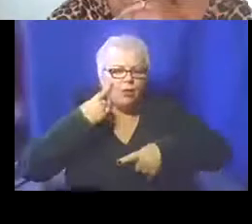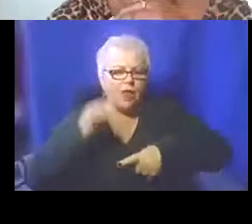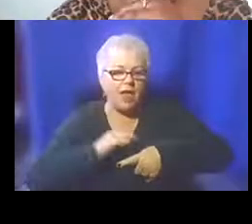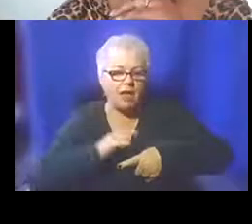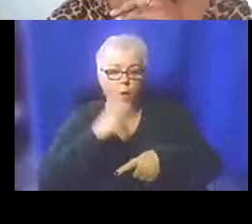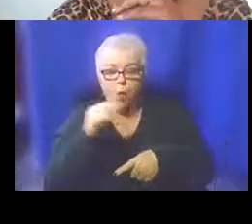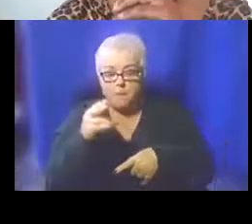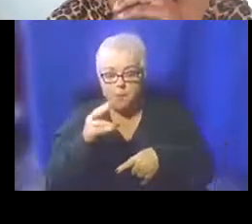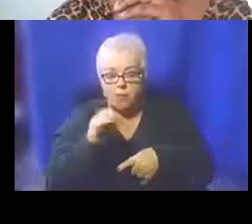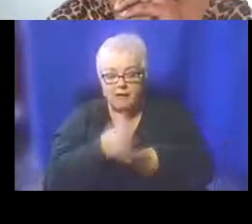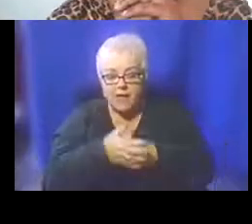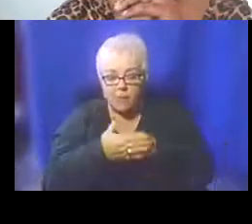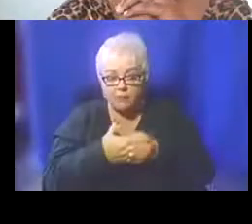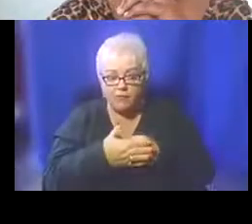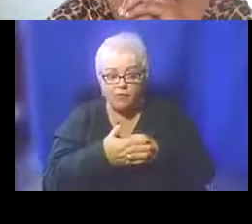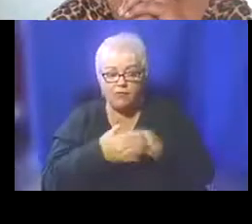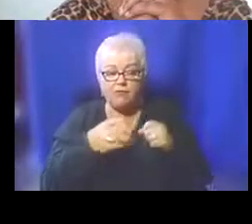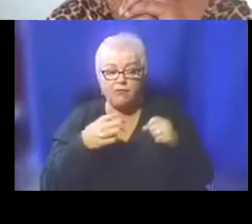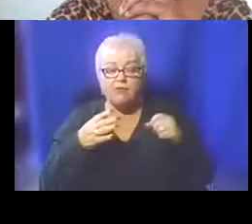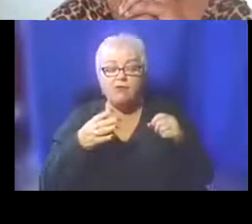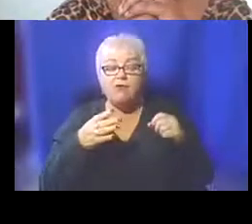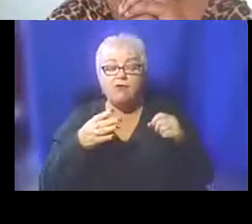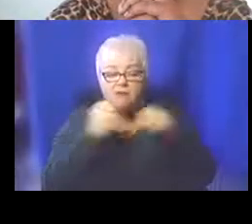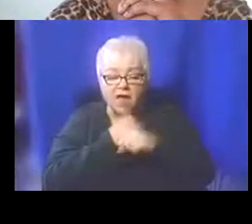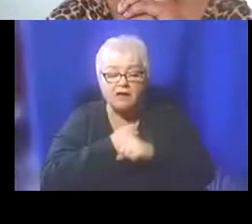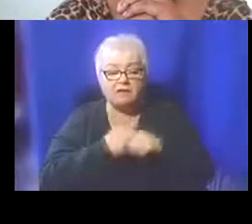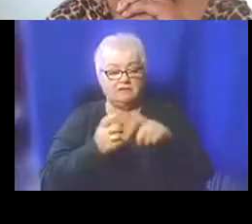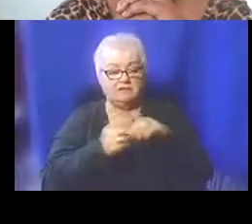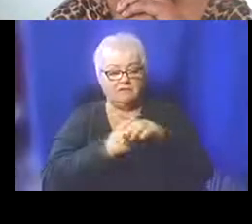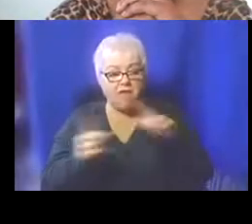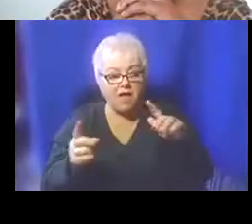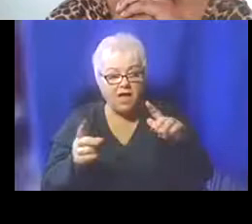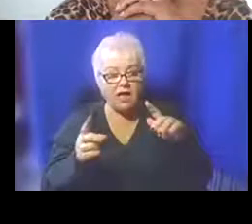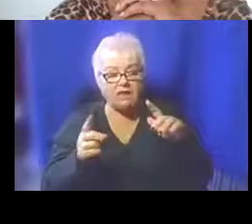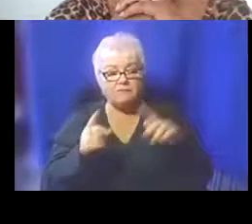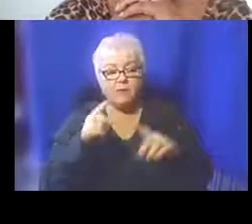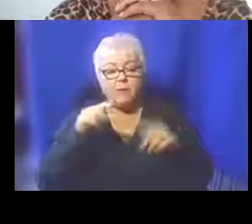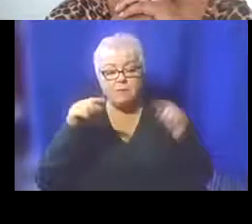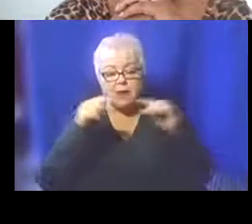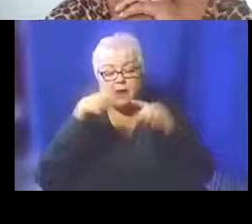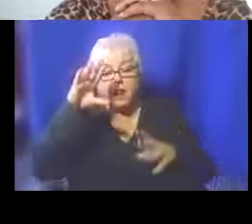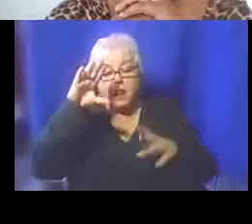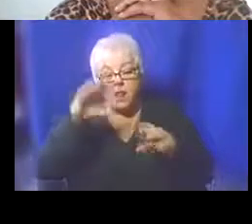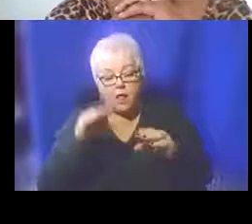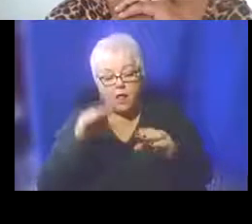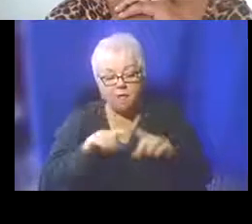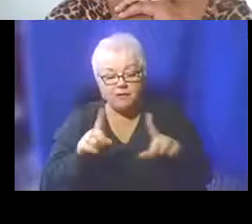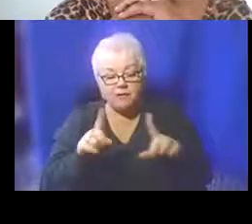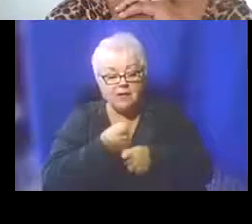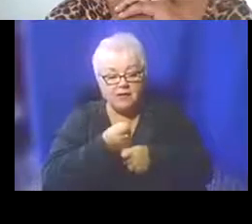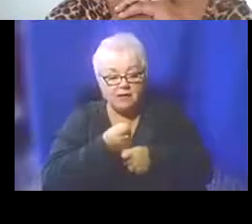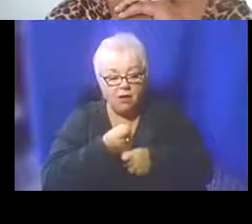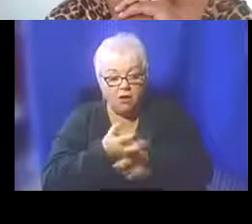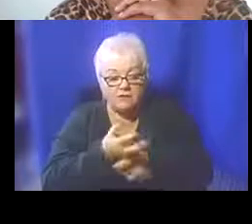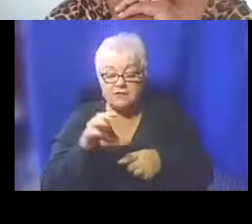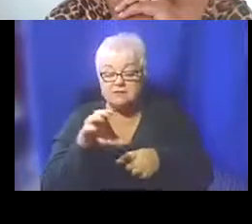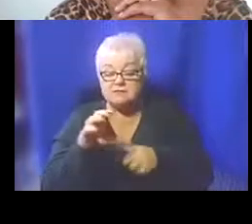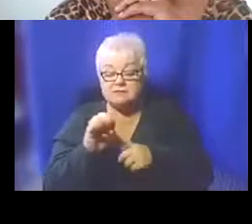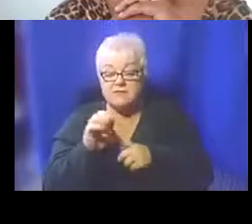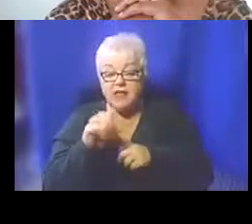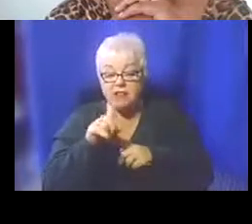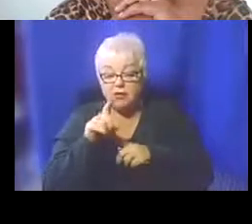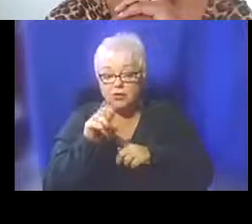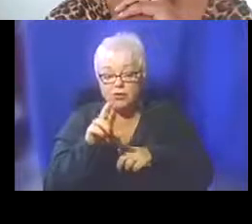really helpful for fight, for flight, for mitigating the pain, but they cause cellular damage in two